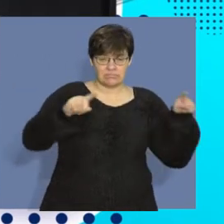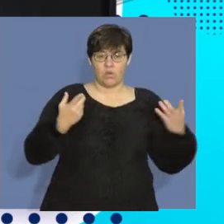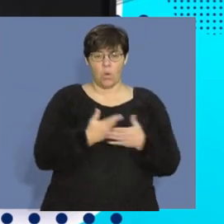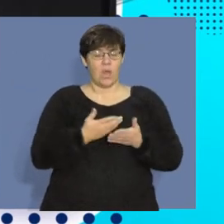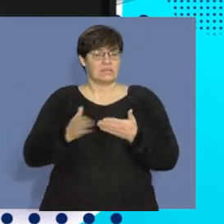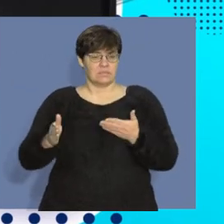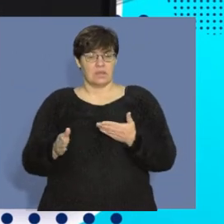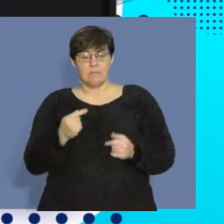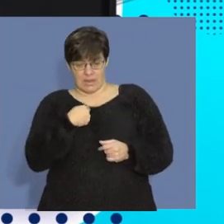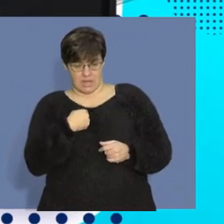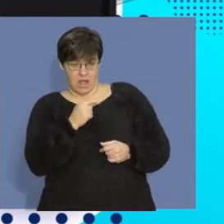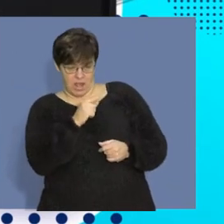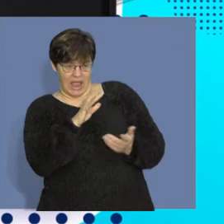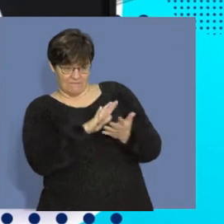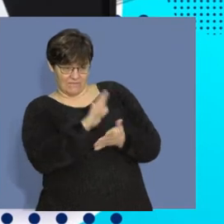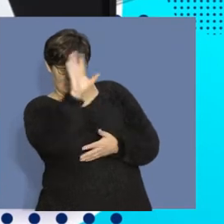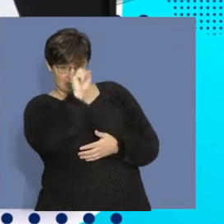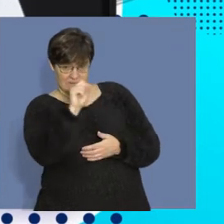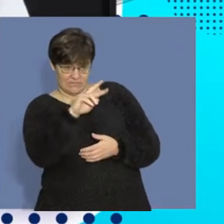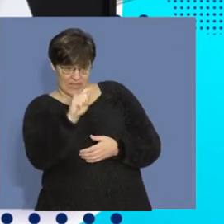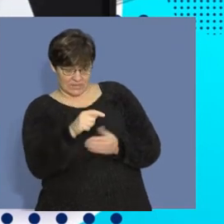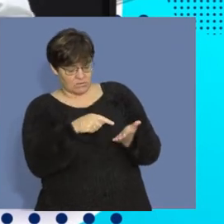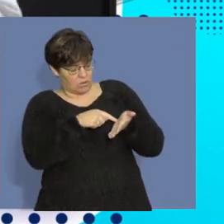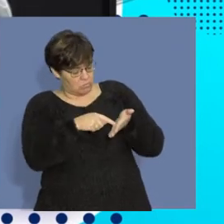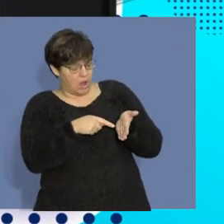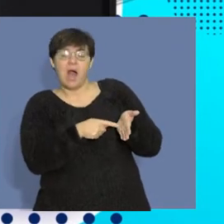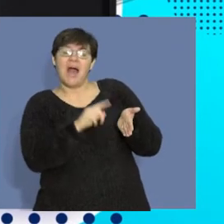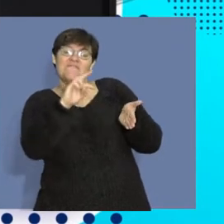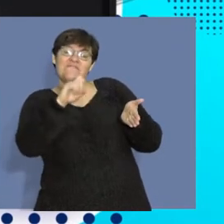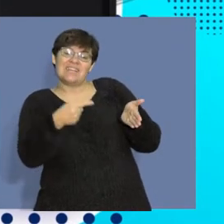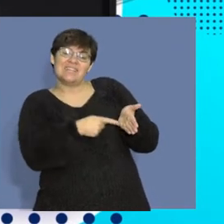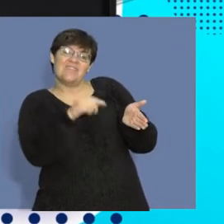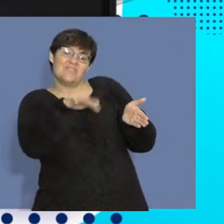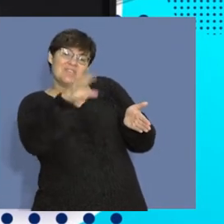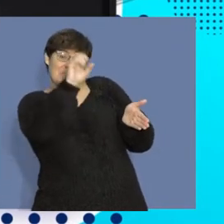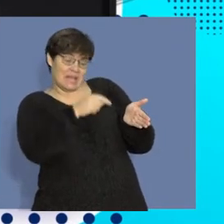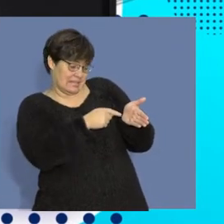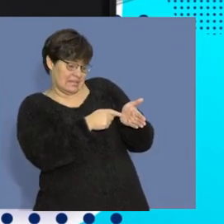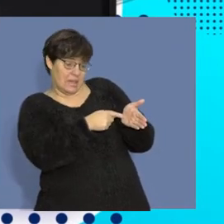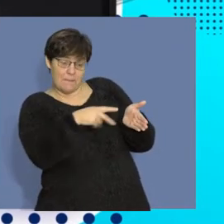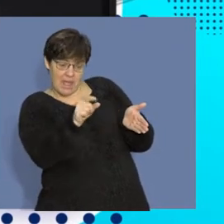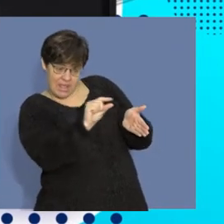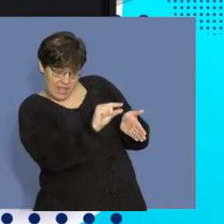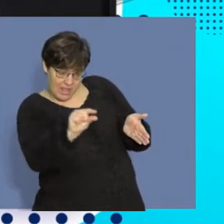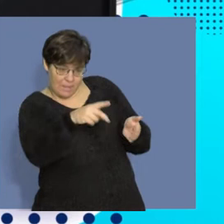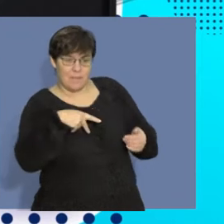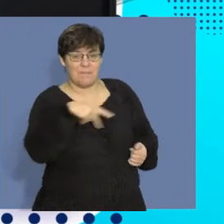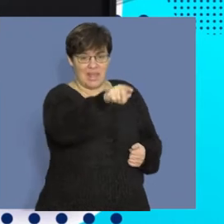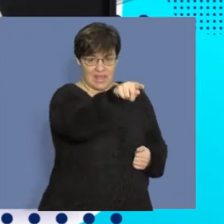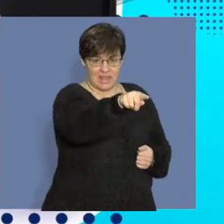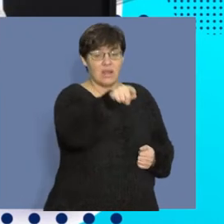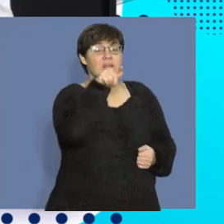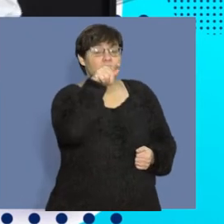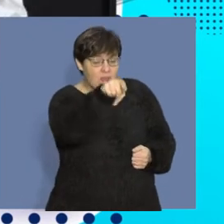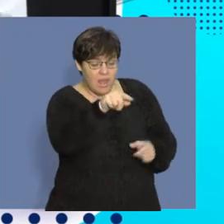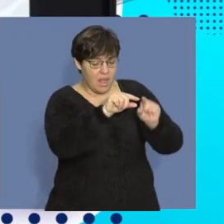are paying the VAT to that VAT vendor. So the VAT vendor then has to pay that VAT that